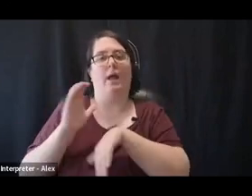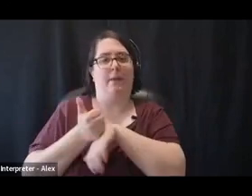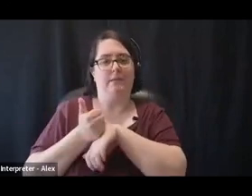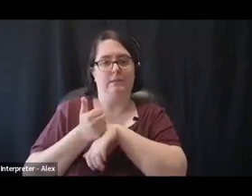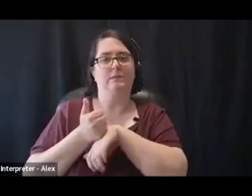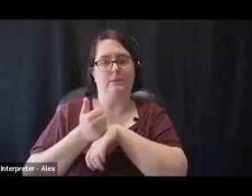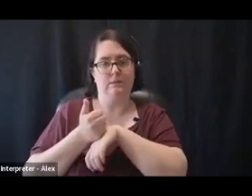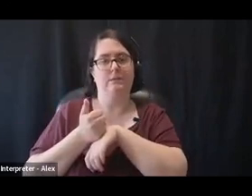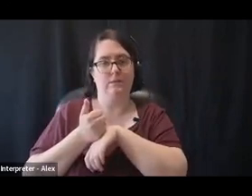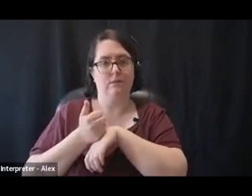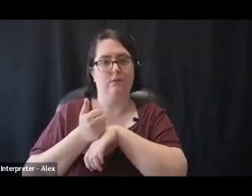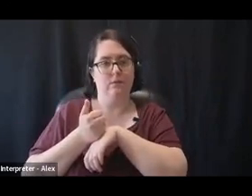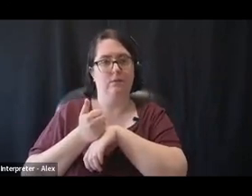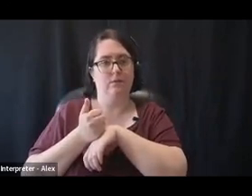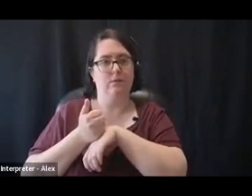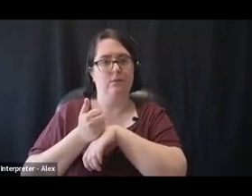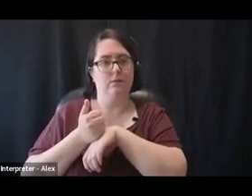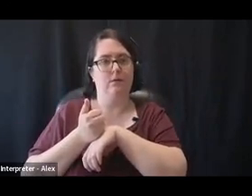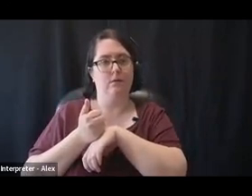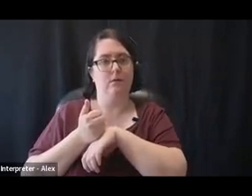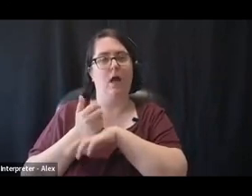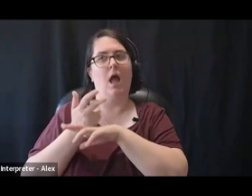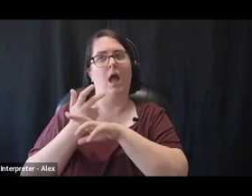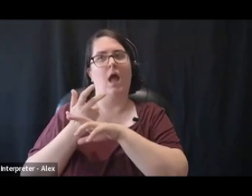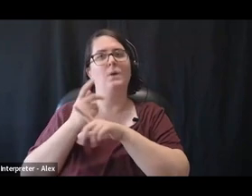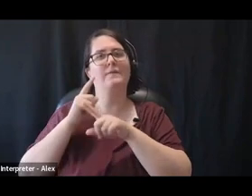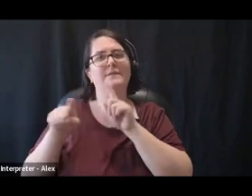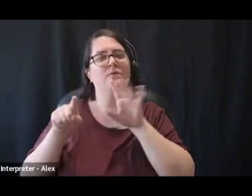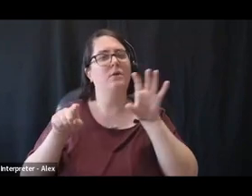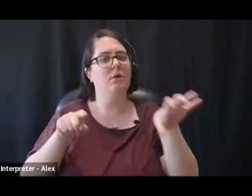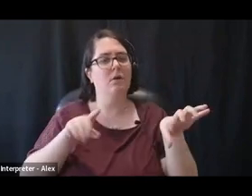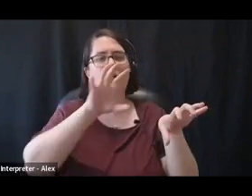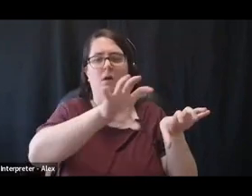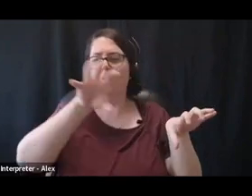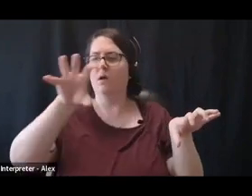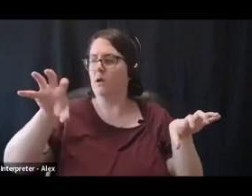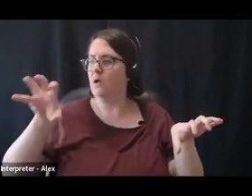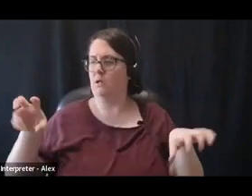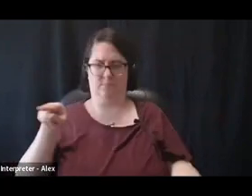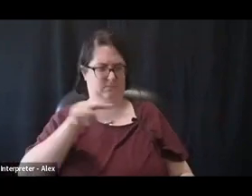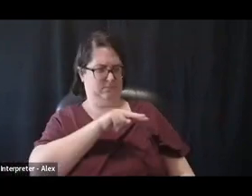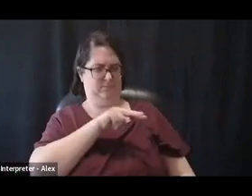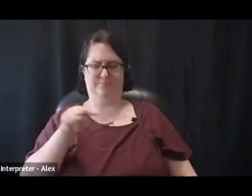have different pockets all over the place. So I'm really thinking about how do we